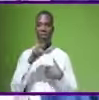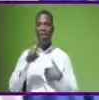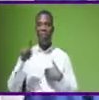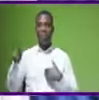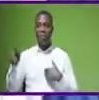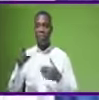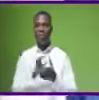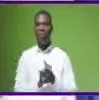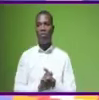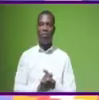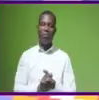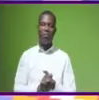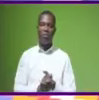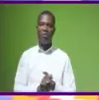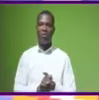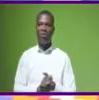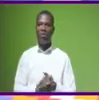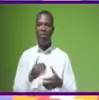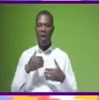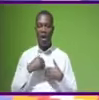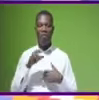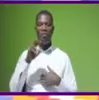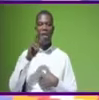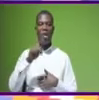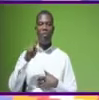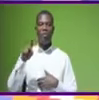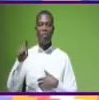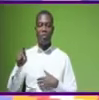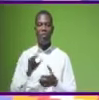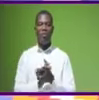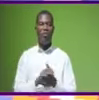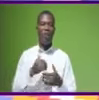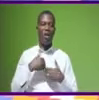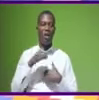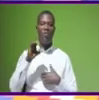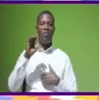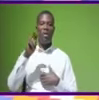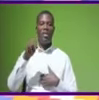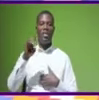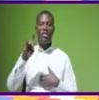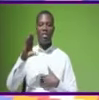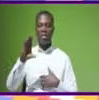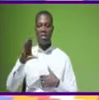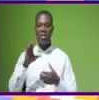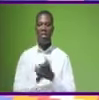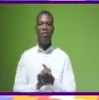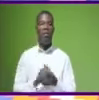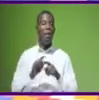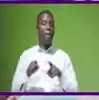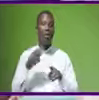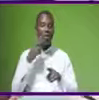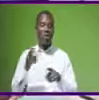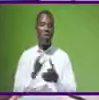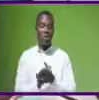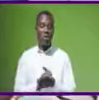for a platform ya wa ndc for a platform and so be unu say